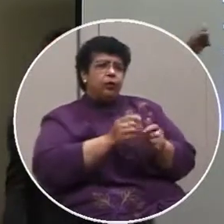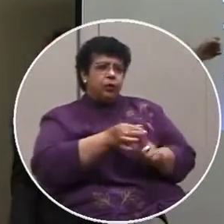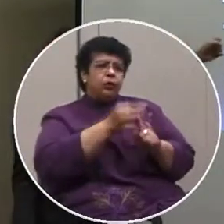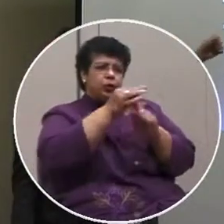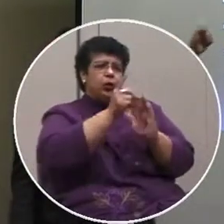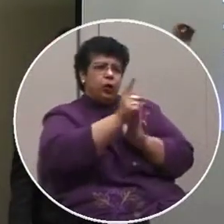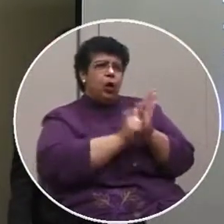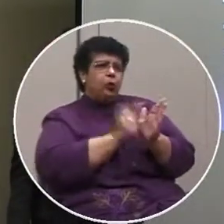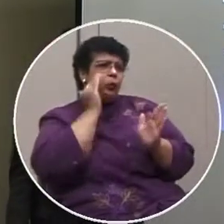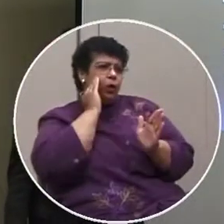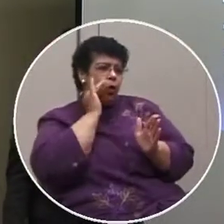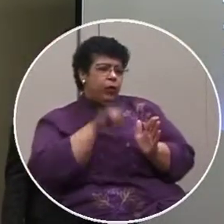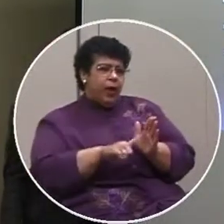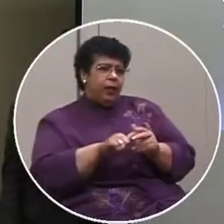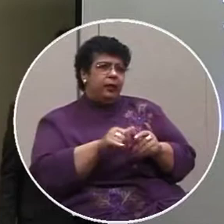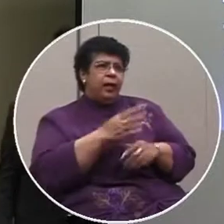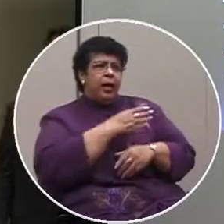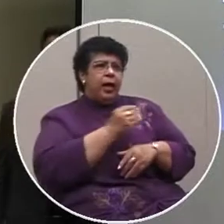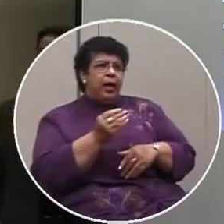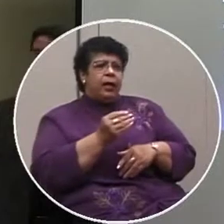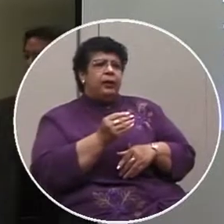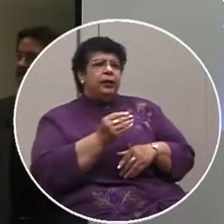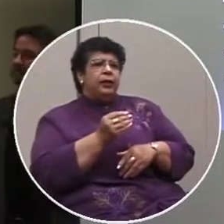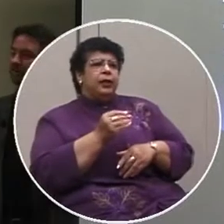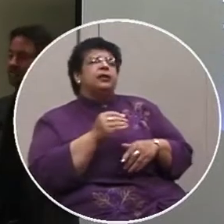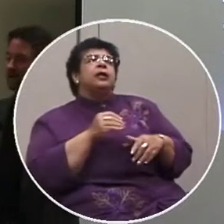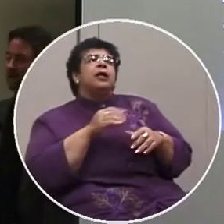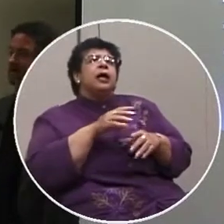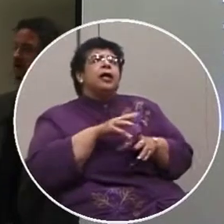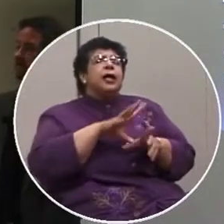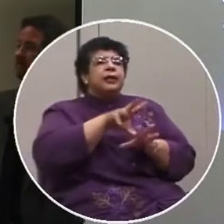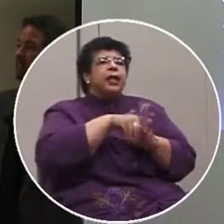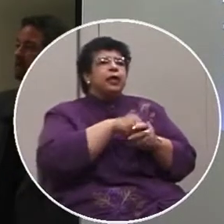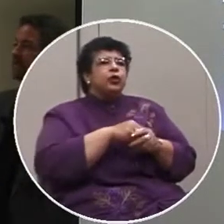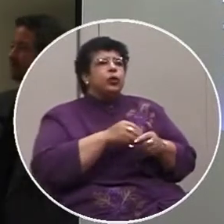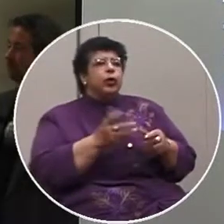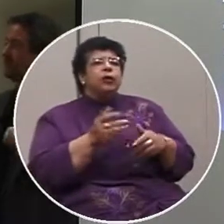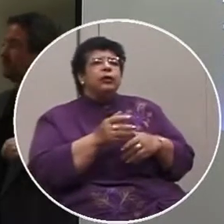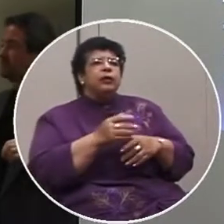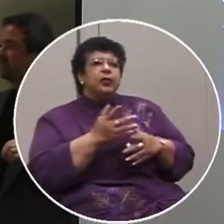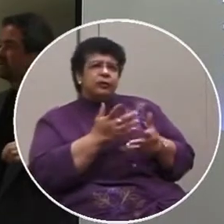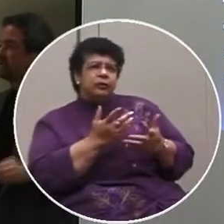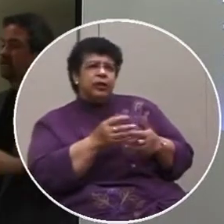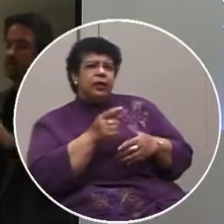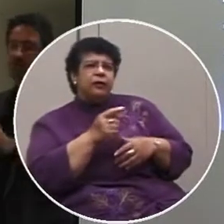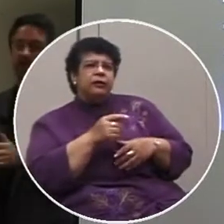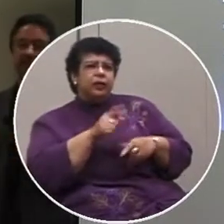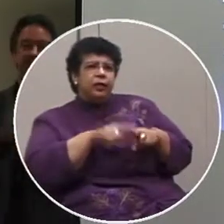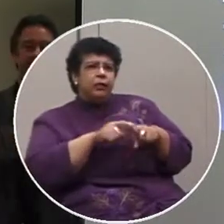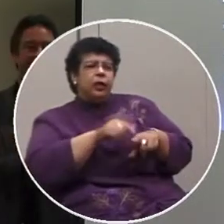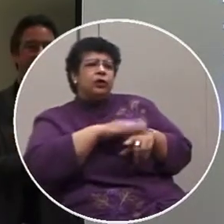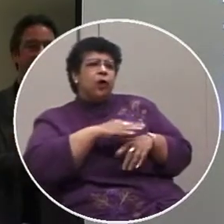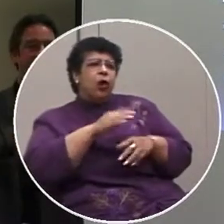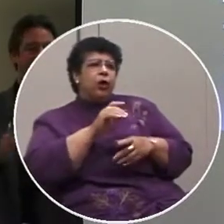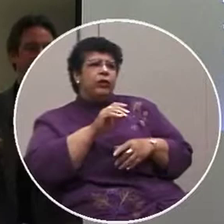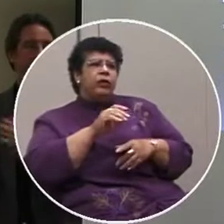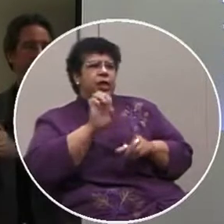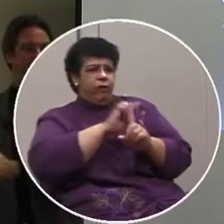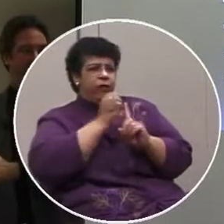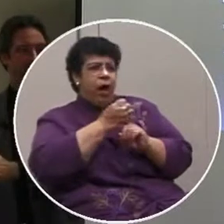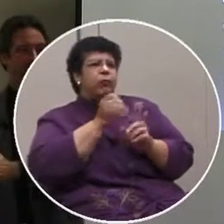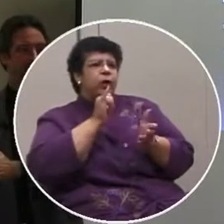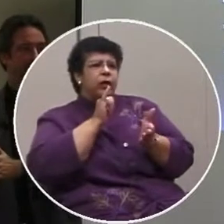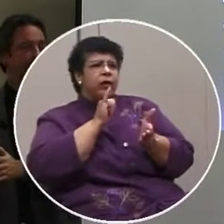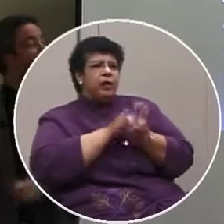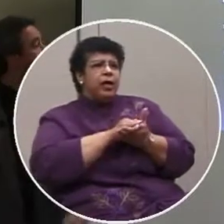It's contextual. Behavior is based on the context or environment in which you experience it. You change the environment, you change